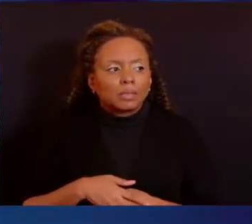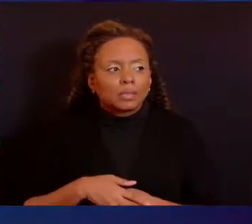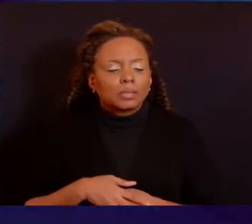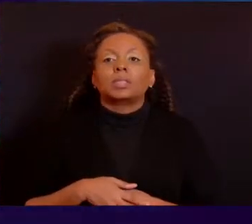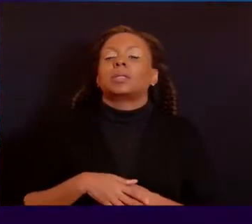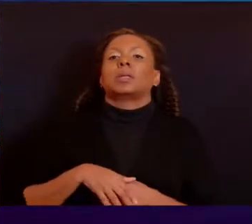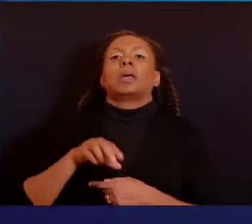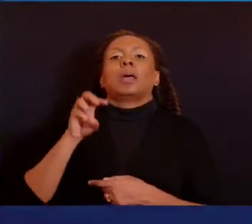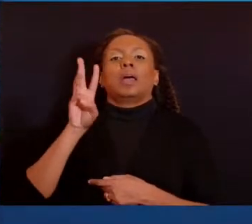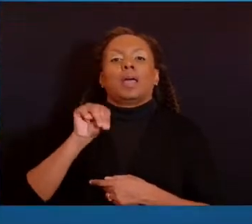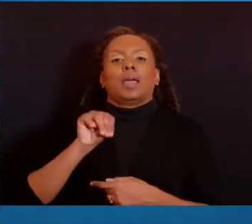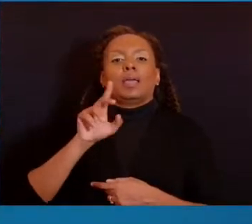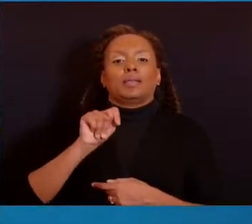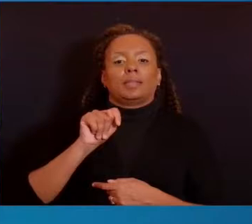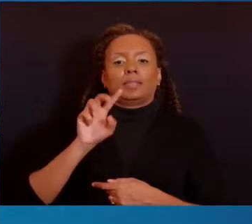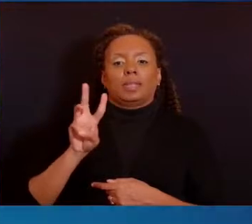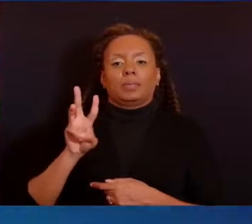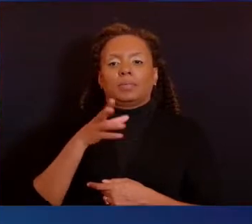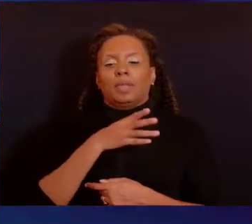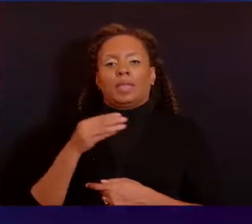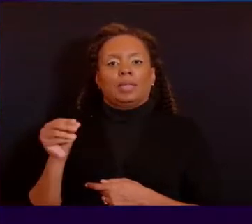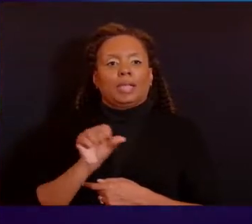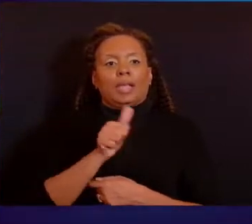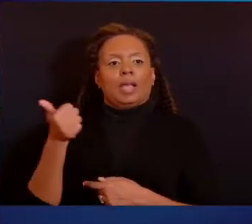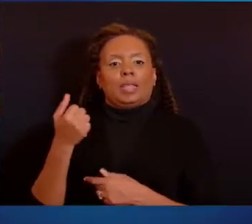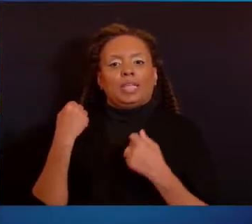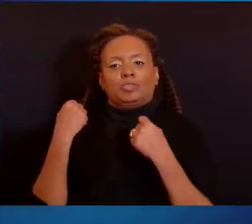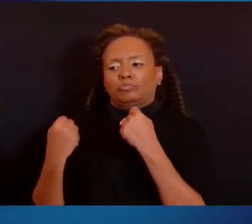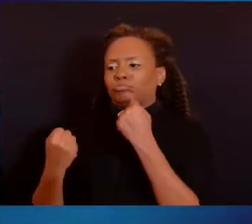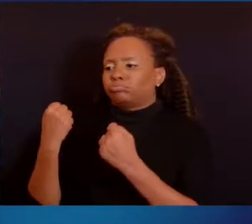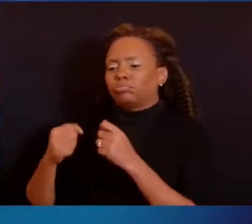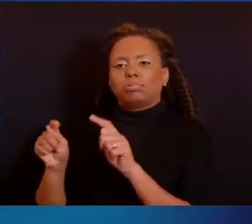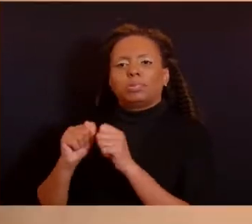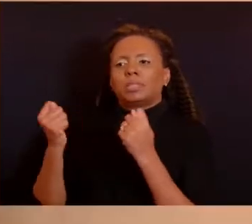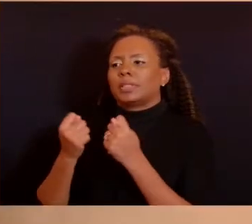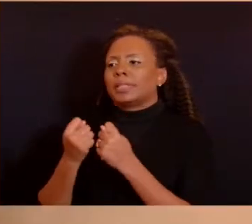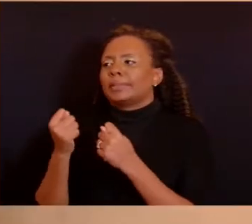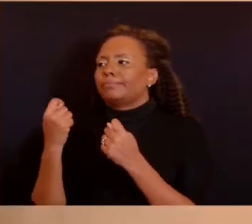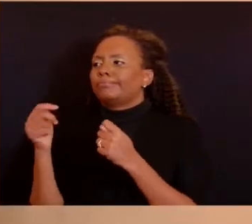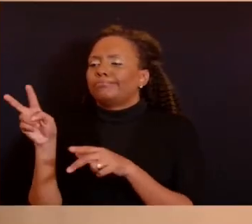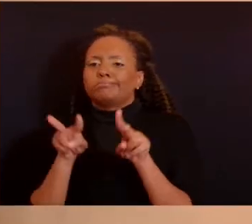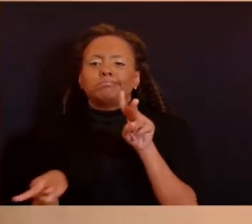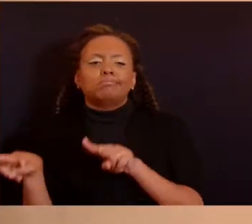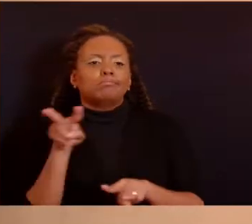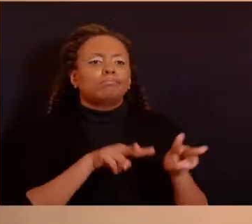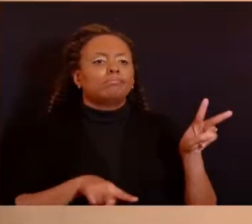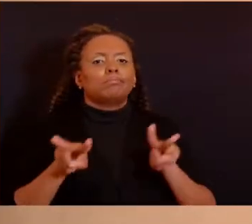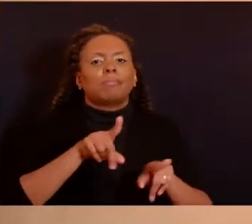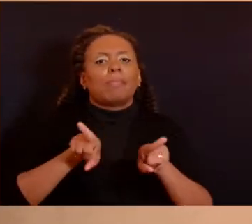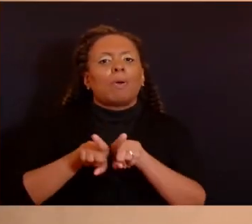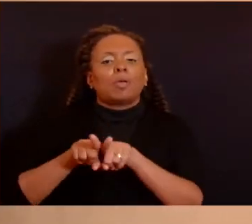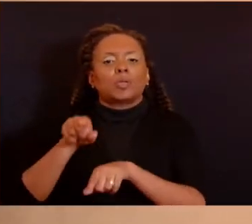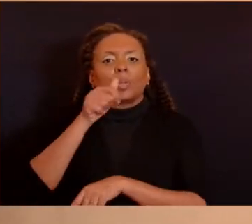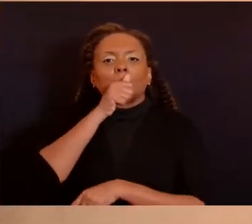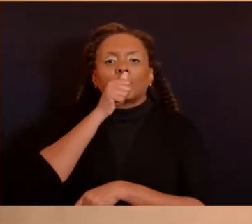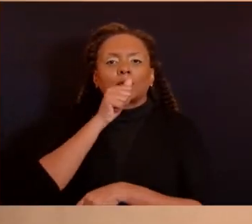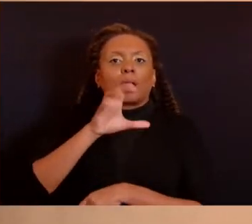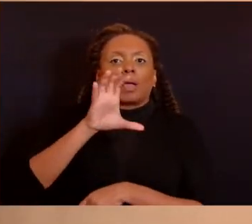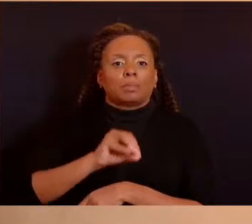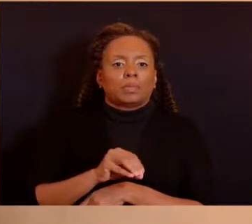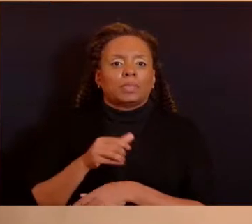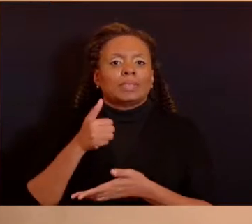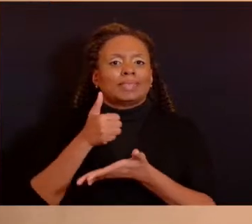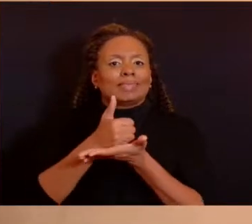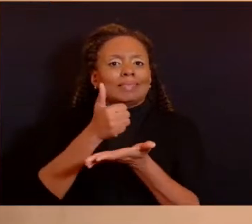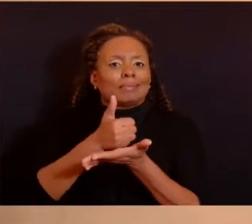The MTW, along with the roving response team and a number of private contractors that we mobilized to assist us,